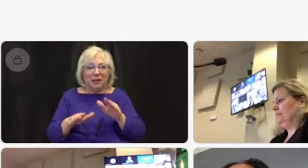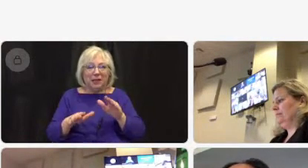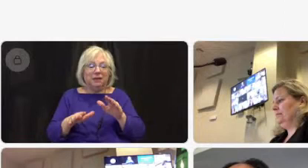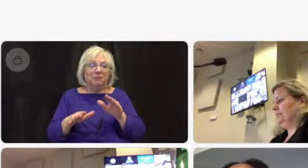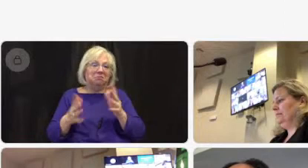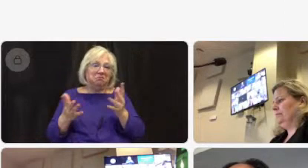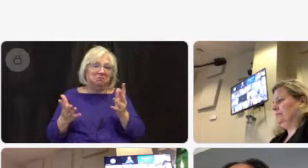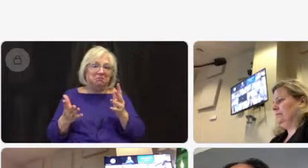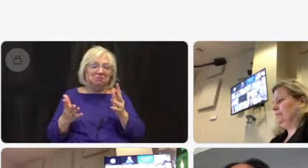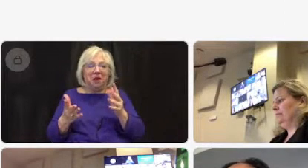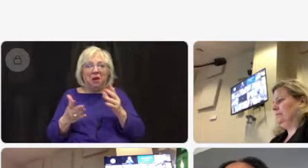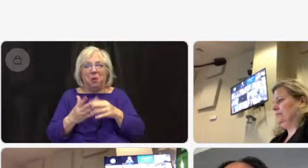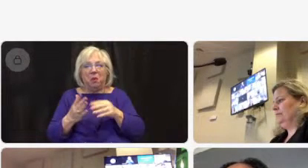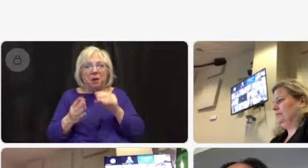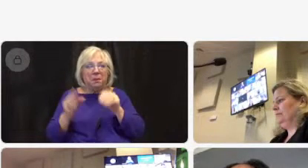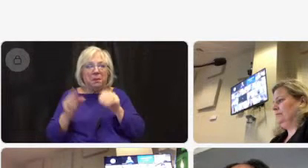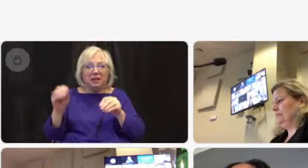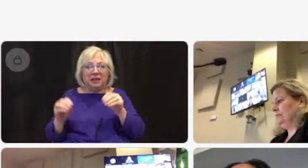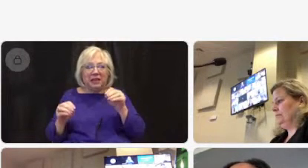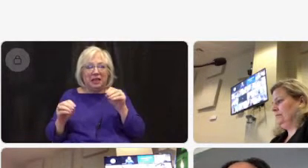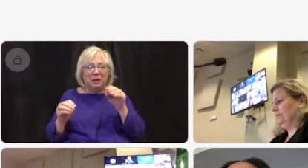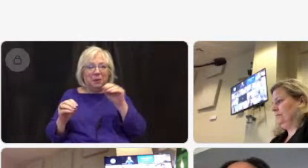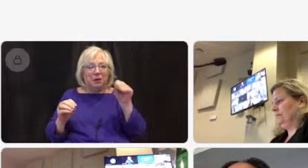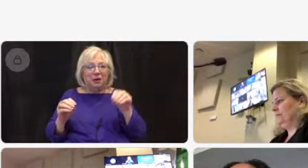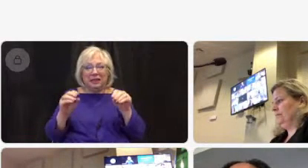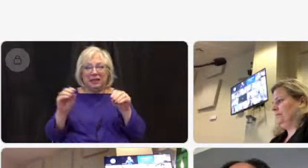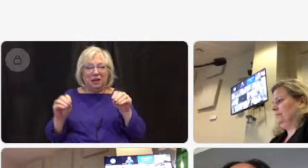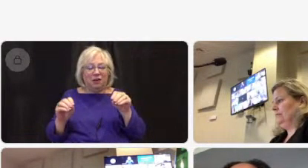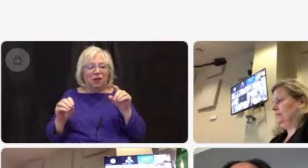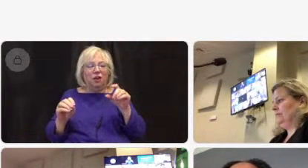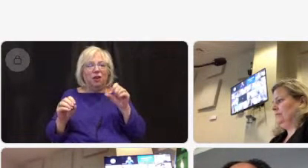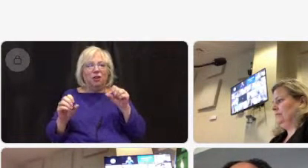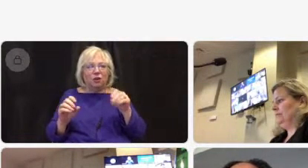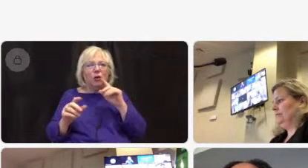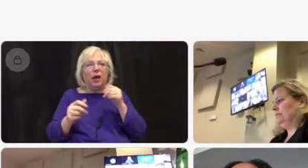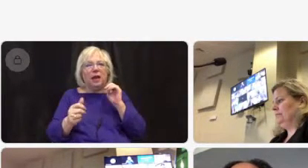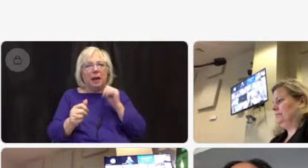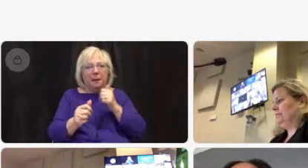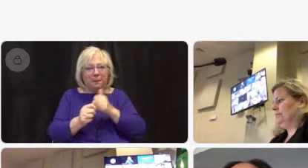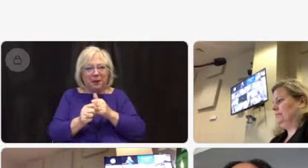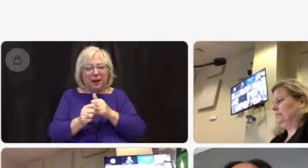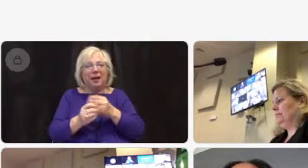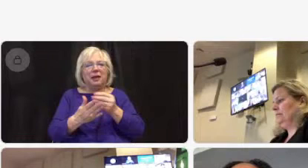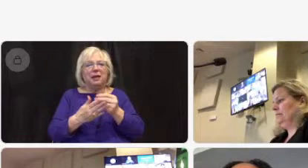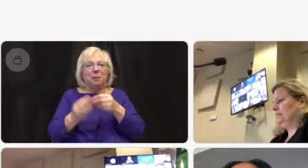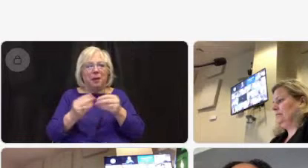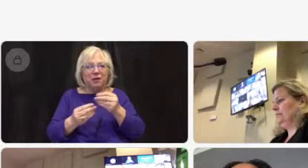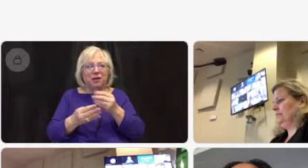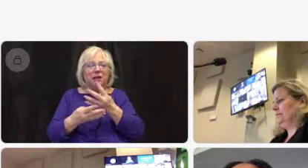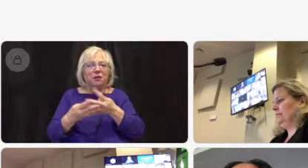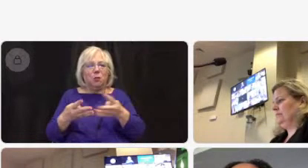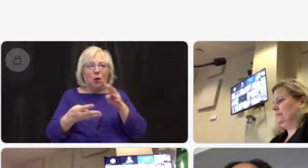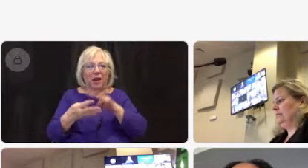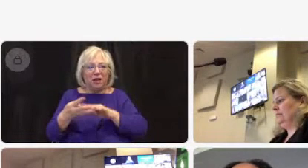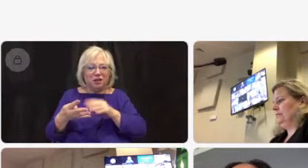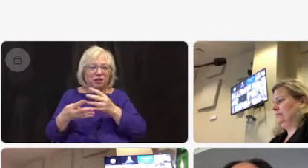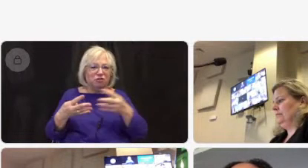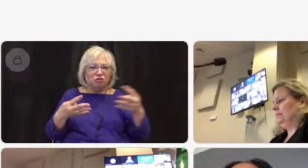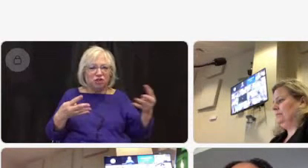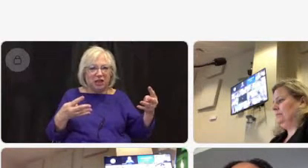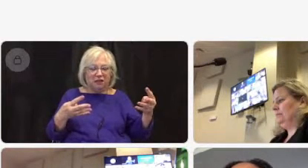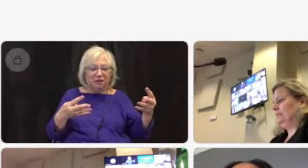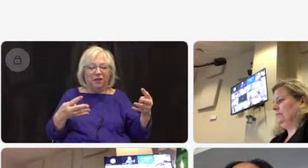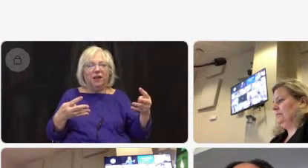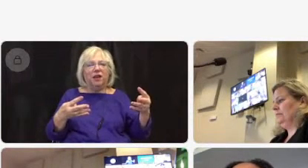up? What percentage so you can update the budget spreadsheet to give to us so we can have a